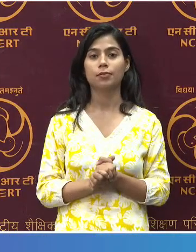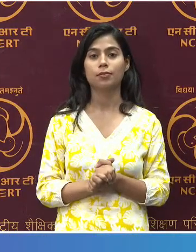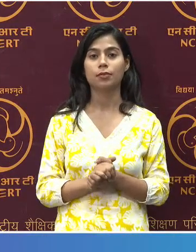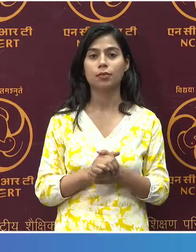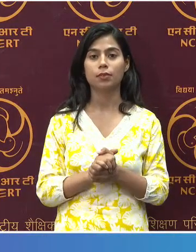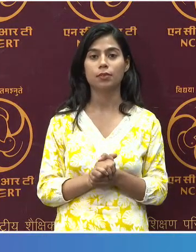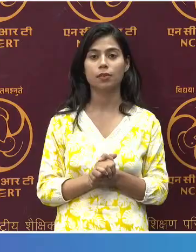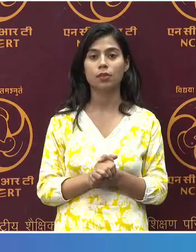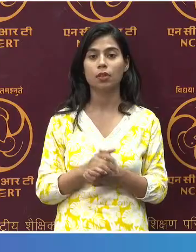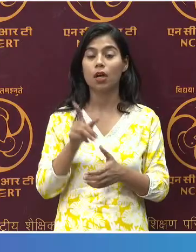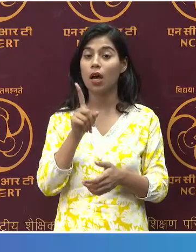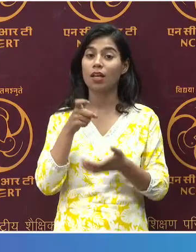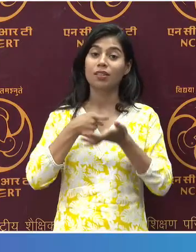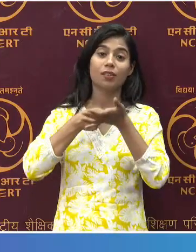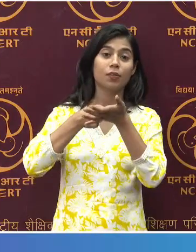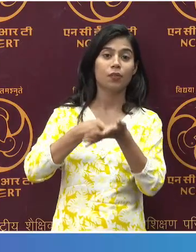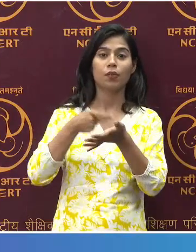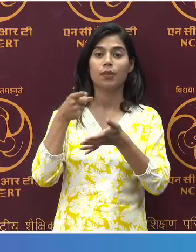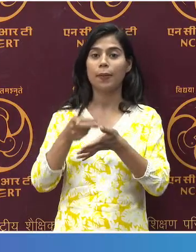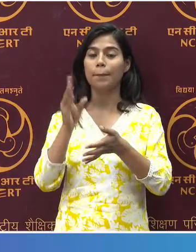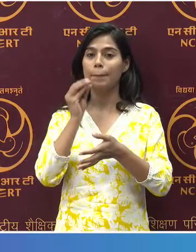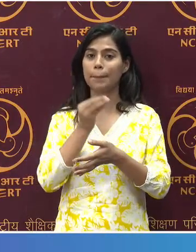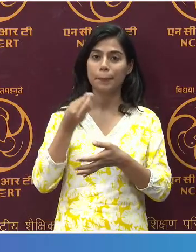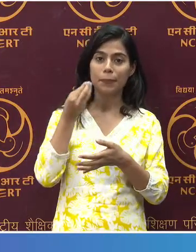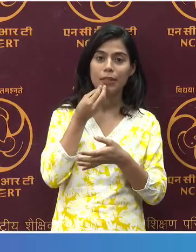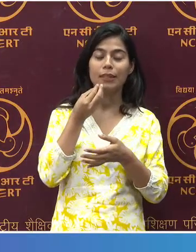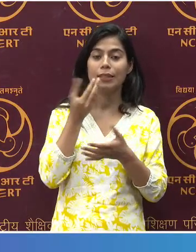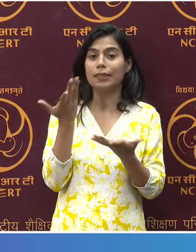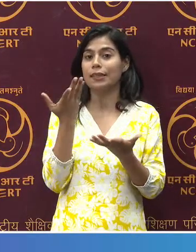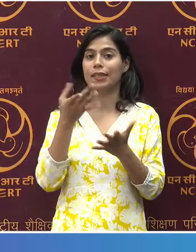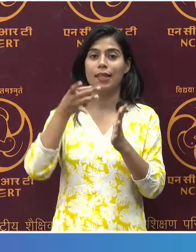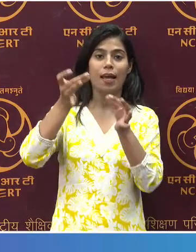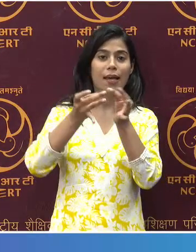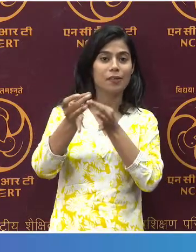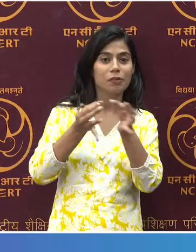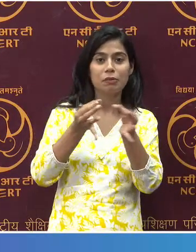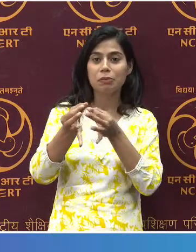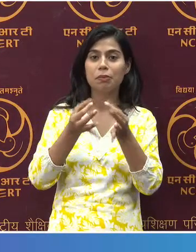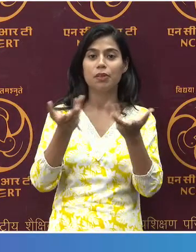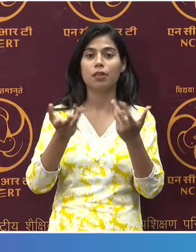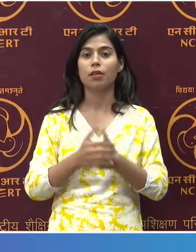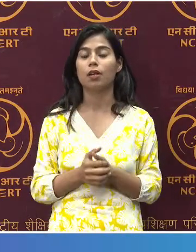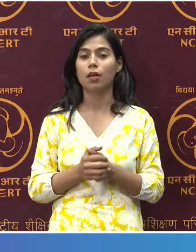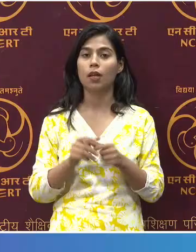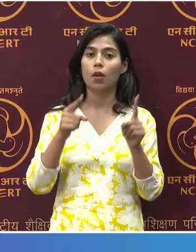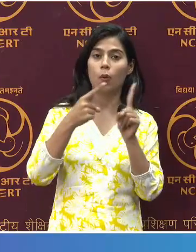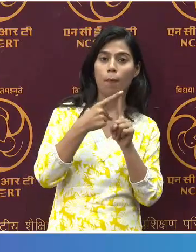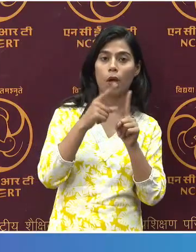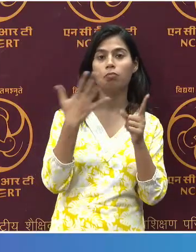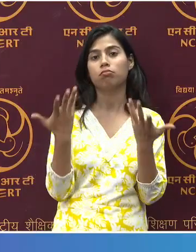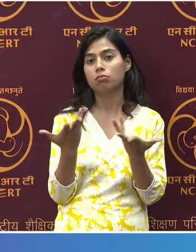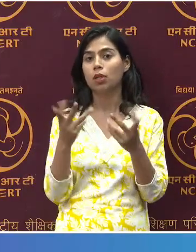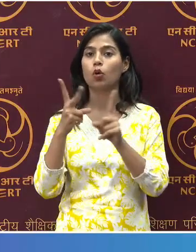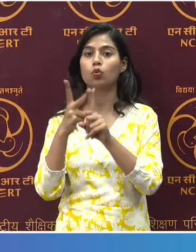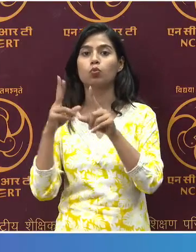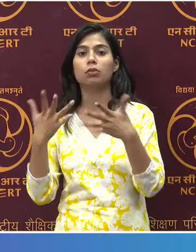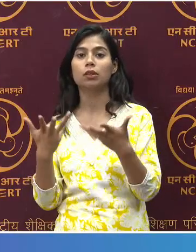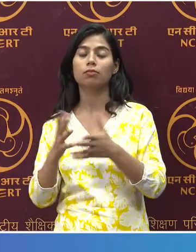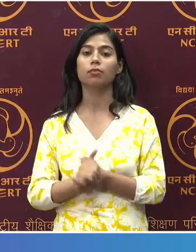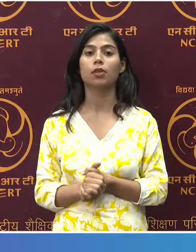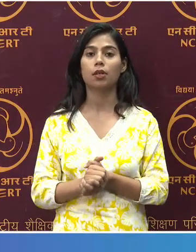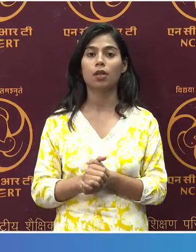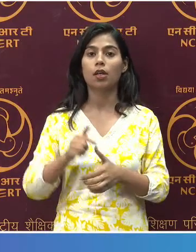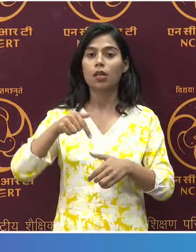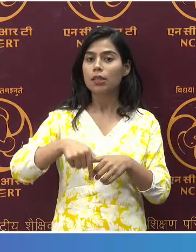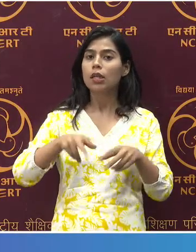part 3, I request you kindly update us or brief our viewers about what we have studied in part 1 and part 2. The chapter